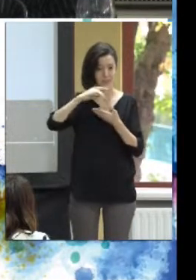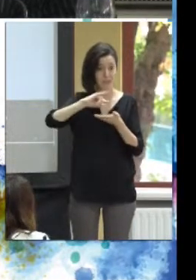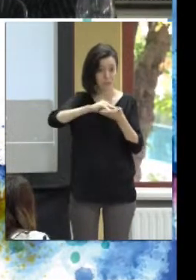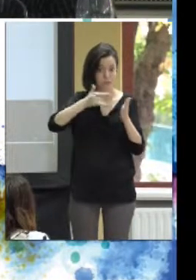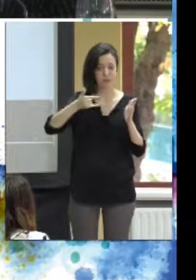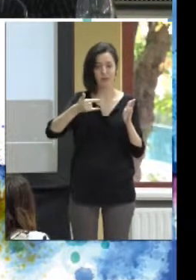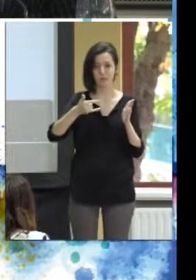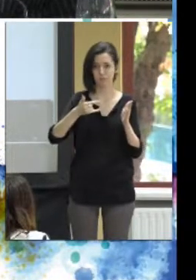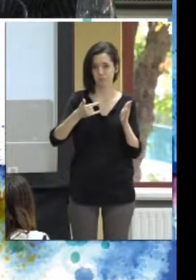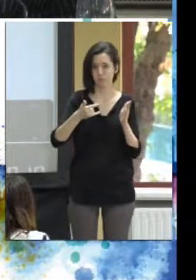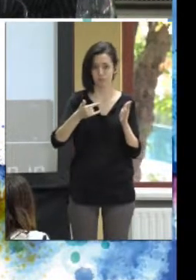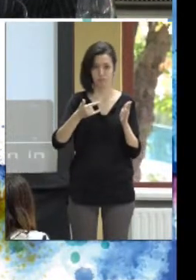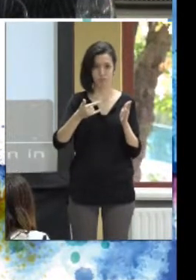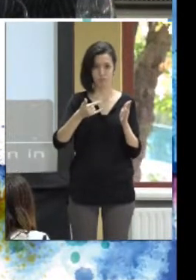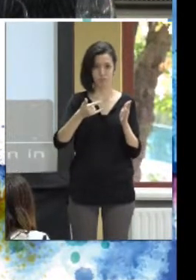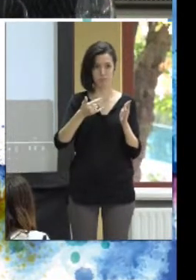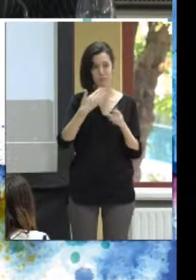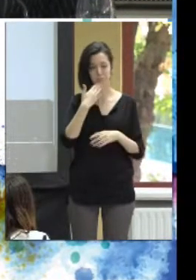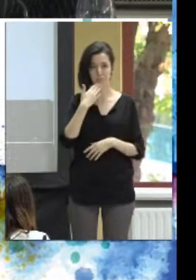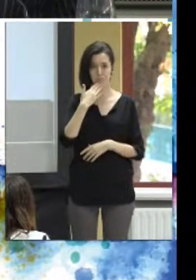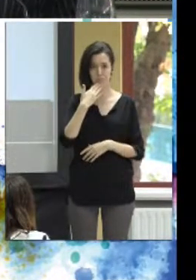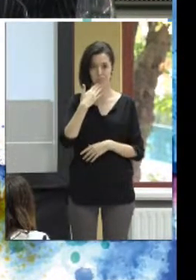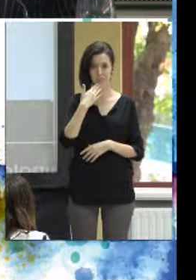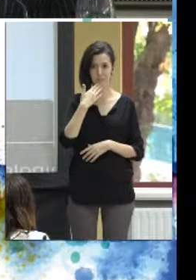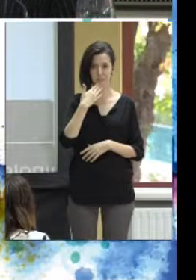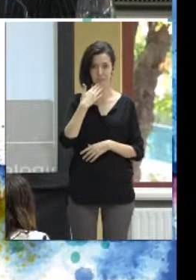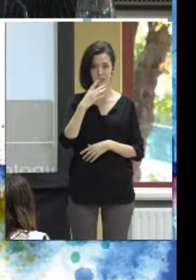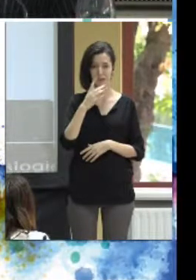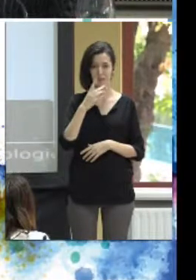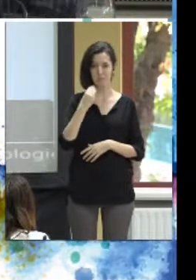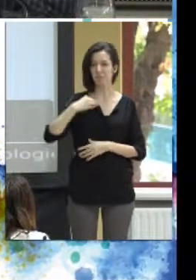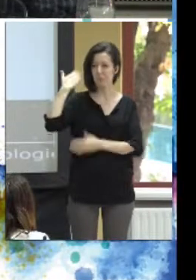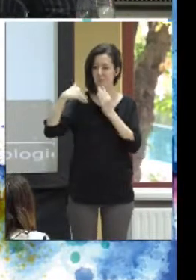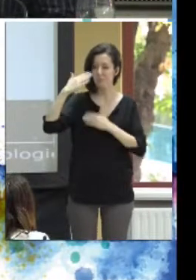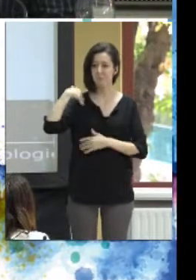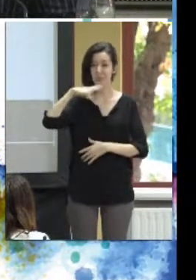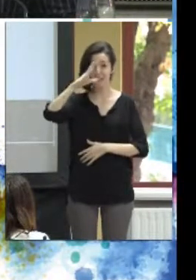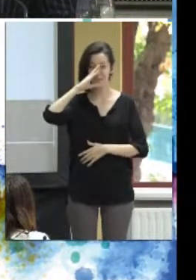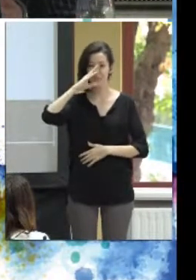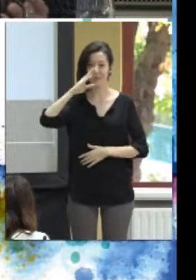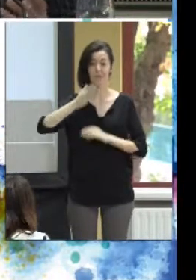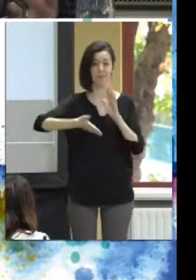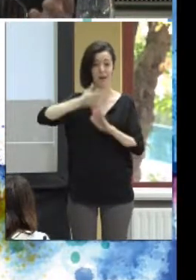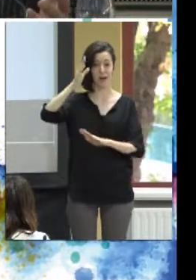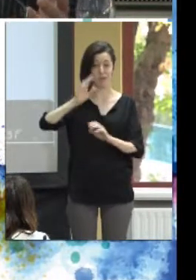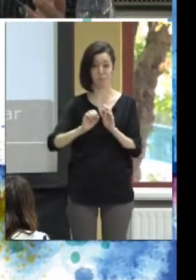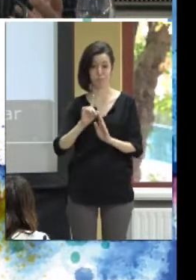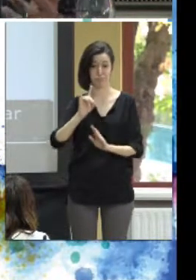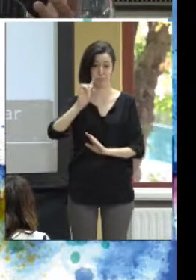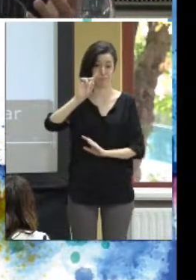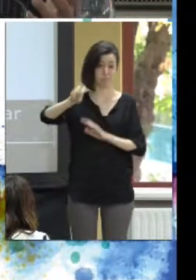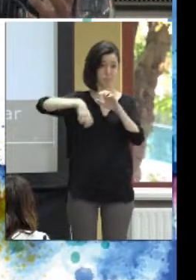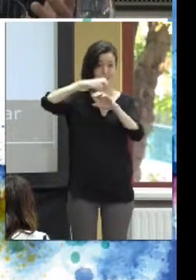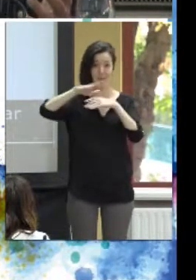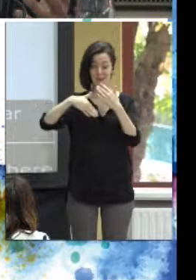the technologies and we should use the sensories. And so here we see it. Maybe you know it, and I